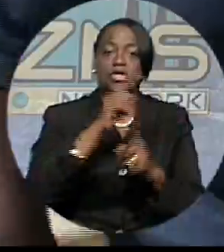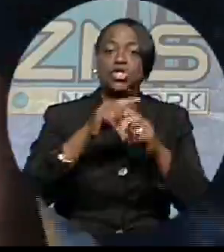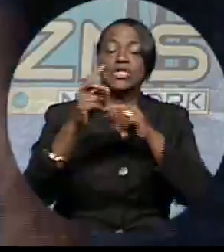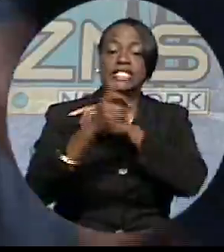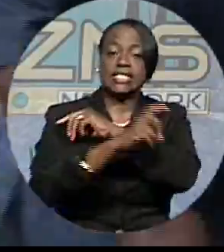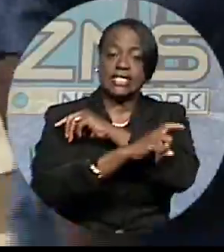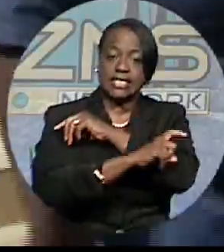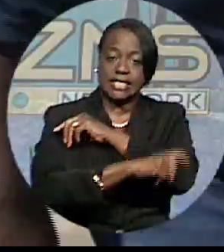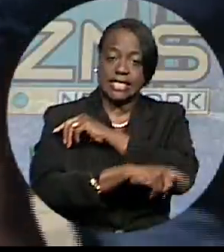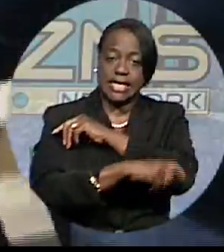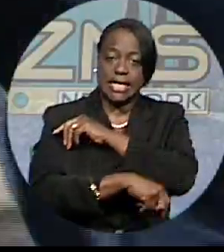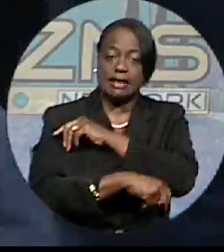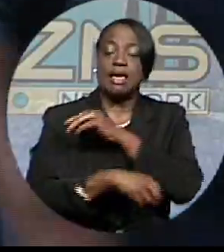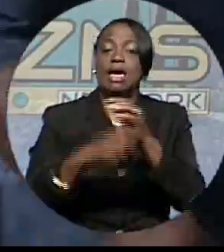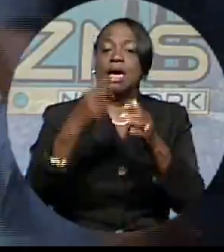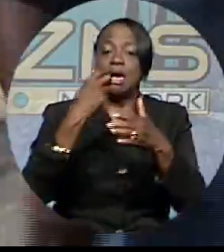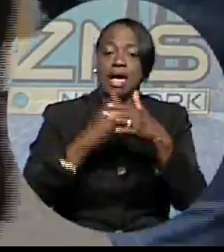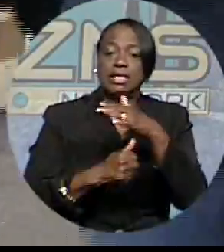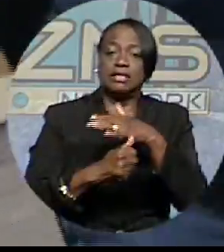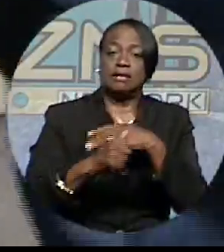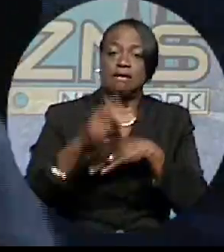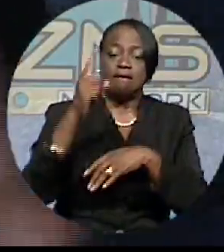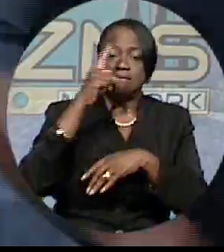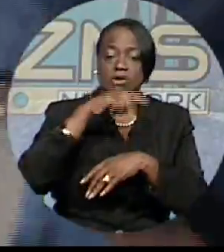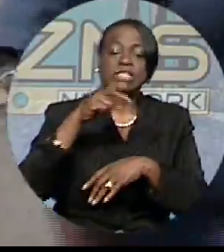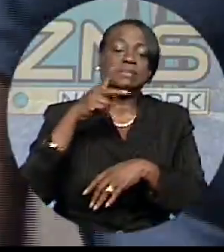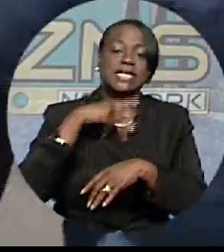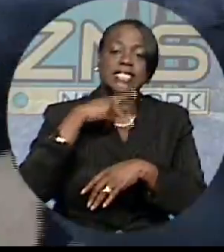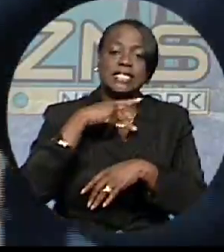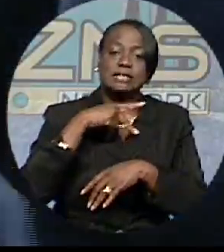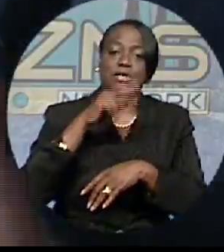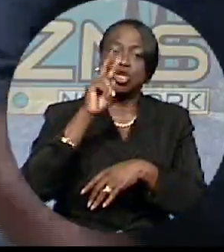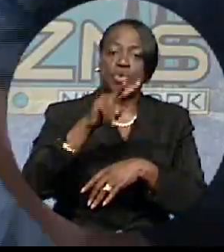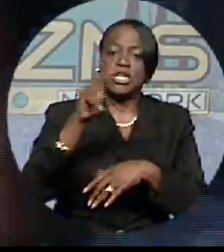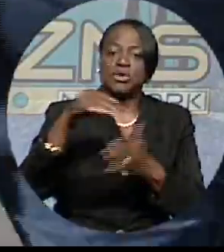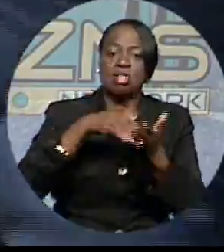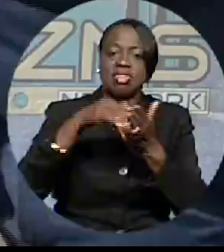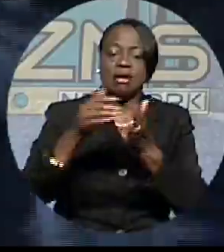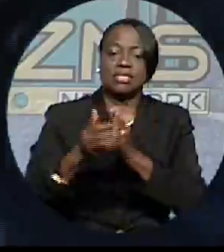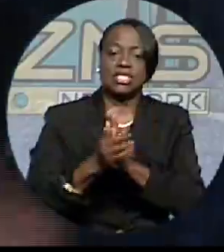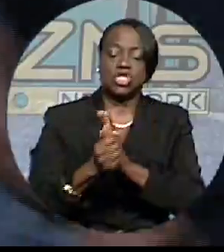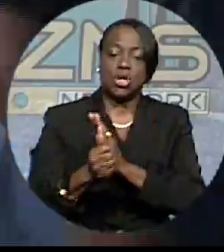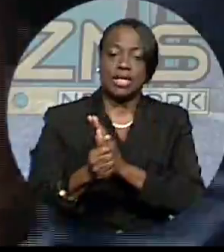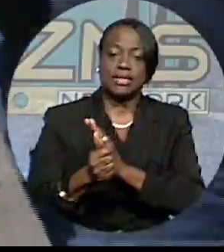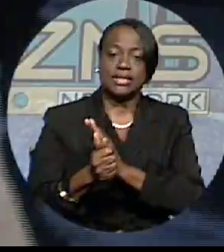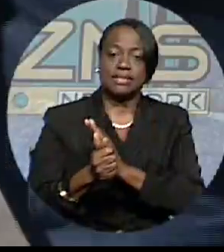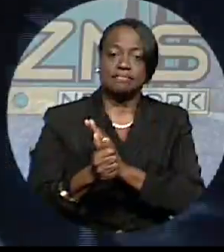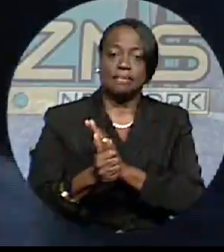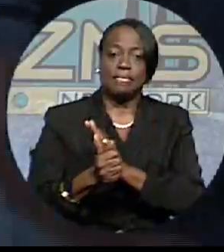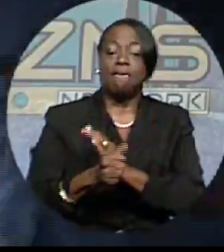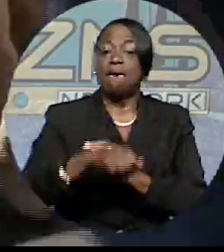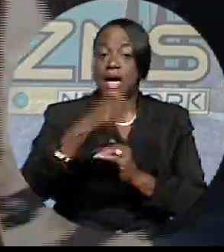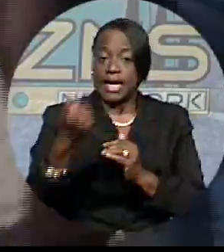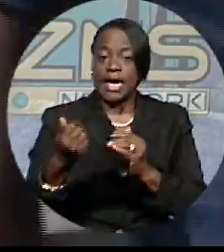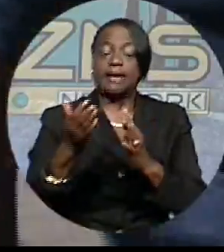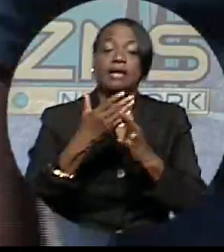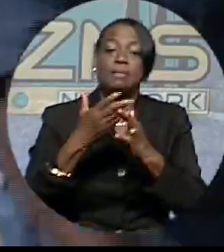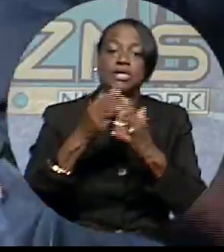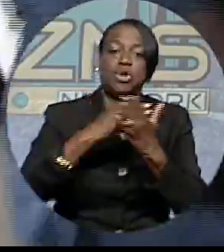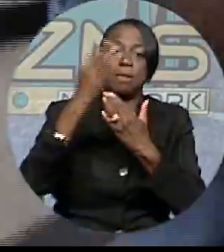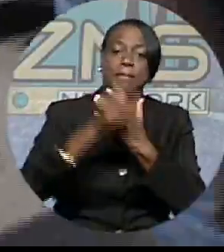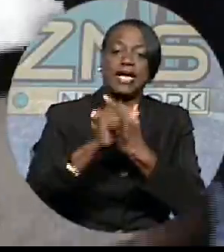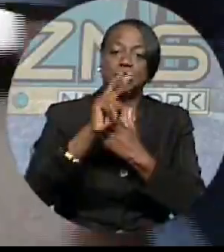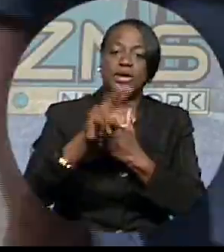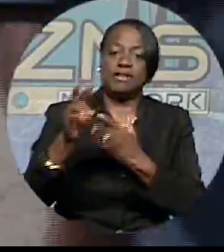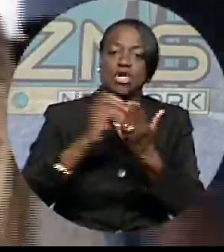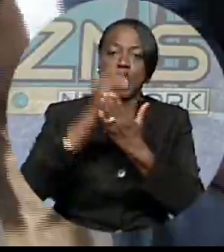under false pretenses in the amount of $22,000. It's further alleged in other charges that between May 21st